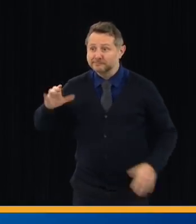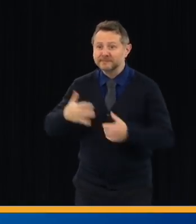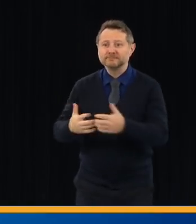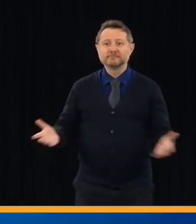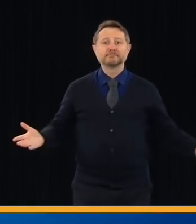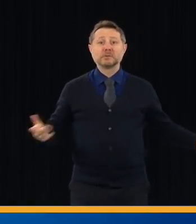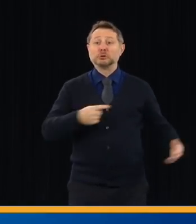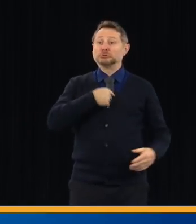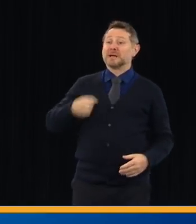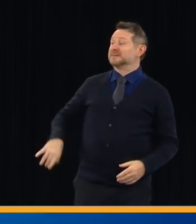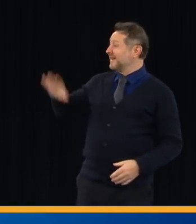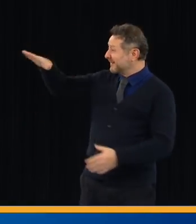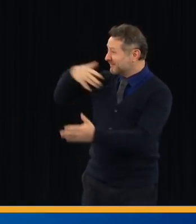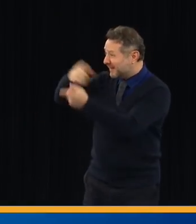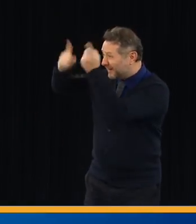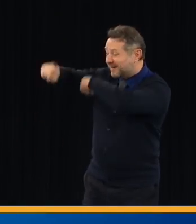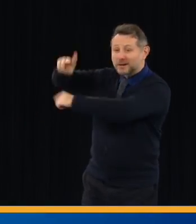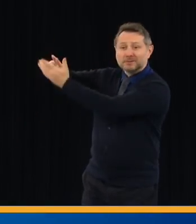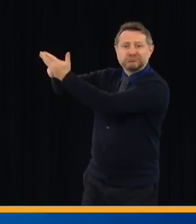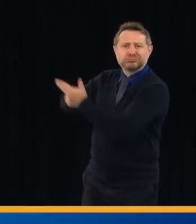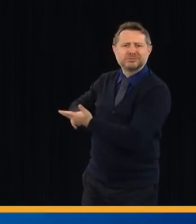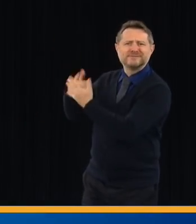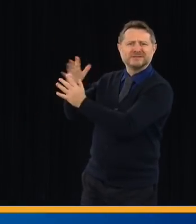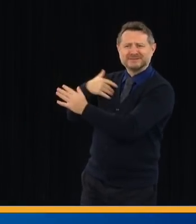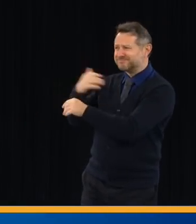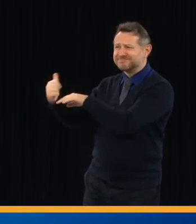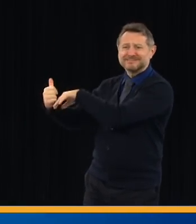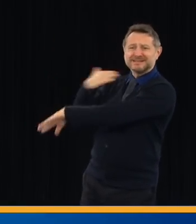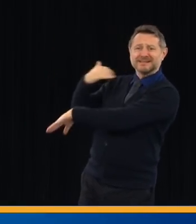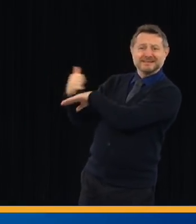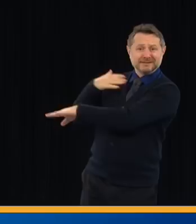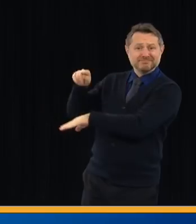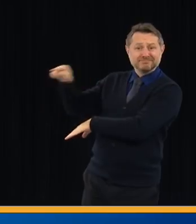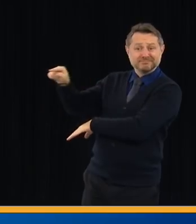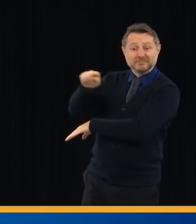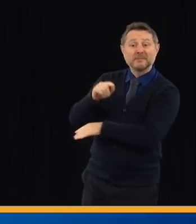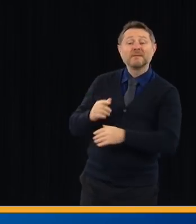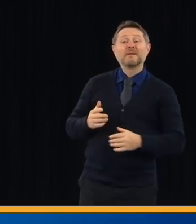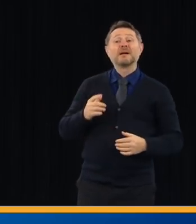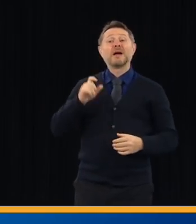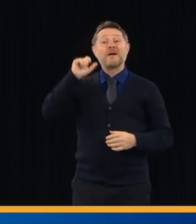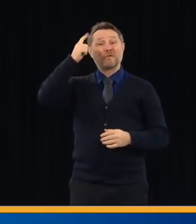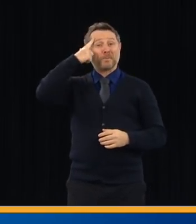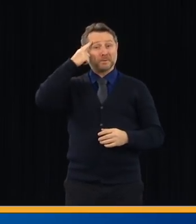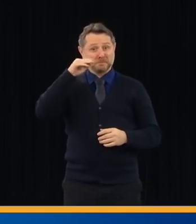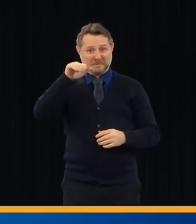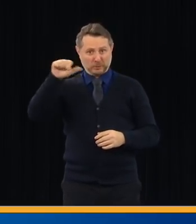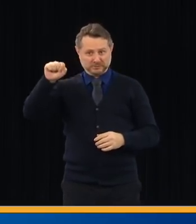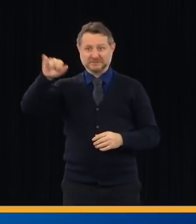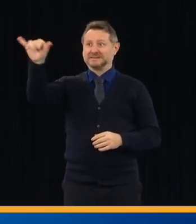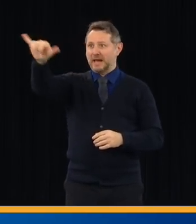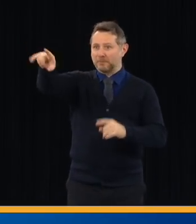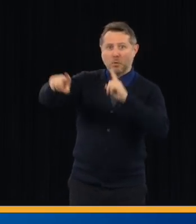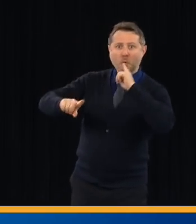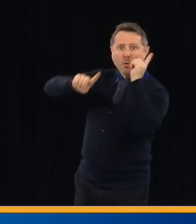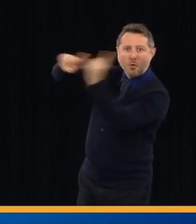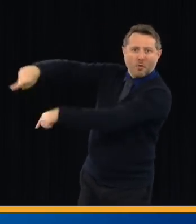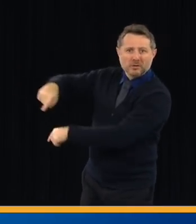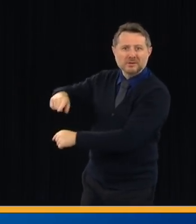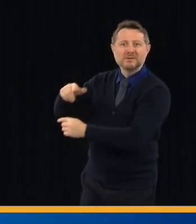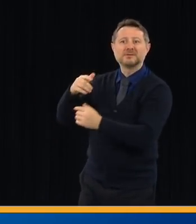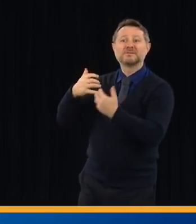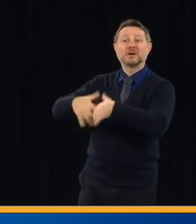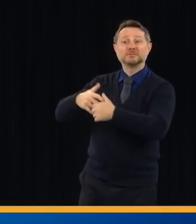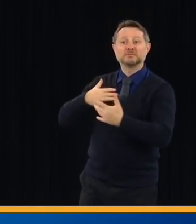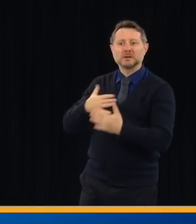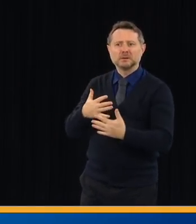documents. We placed the order. Governor Baker talks about this in Massachusetts. But then you get a call that says we